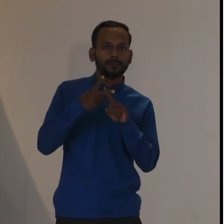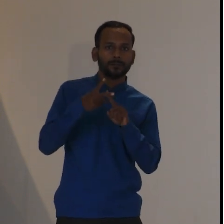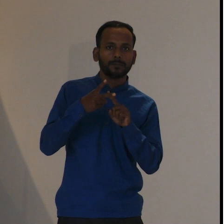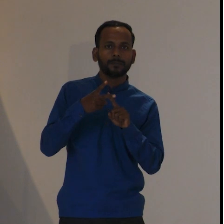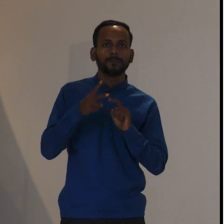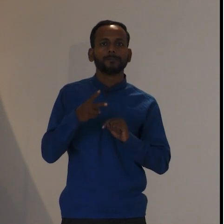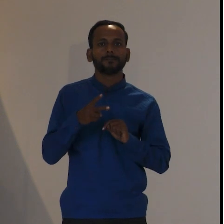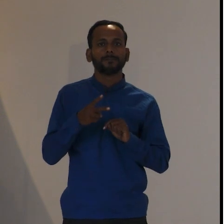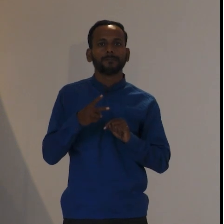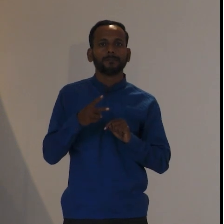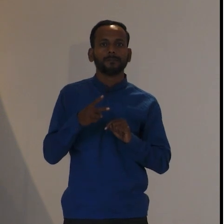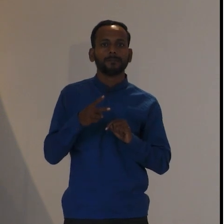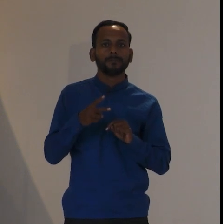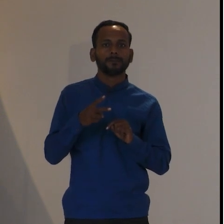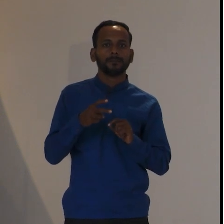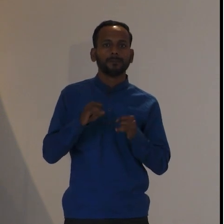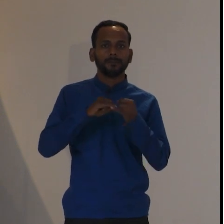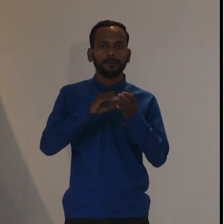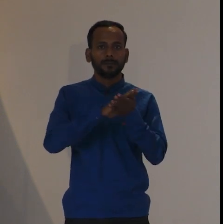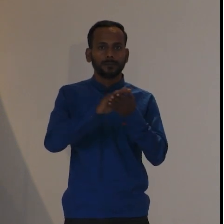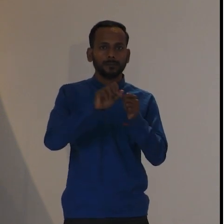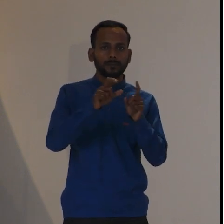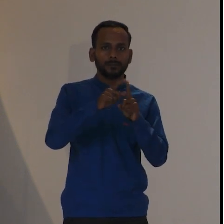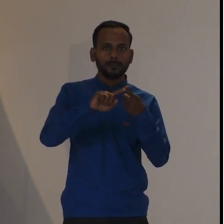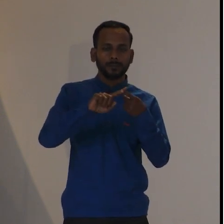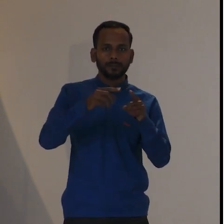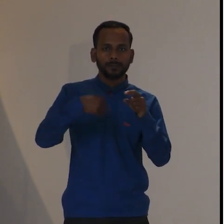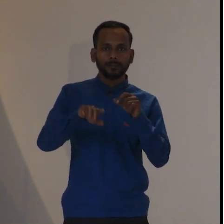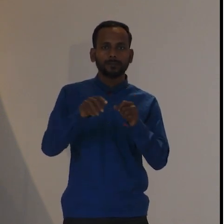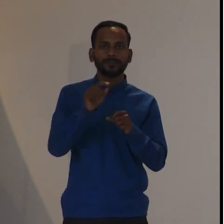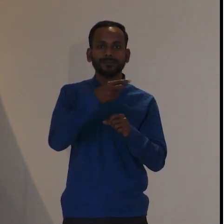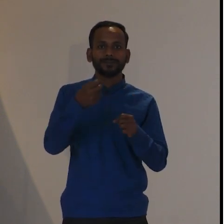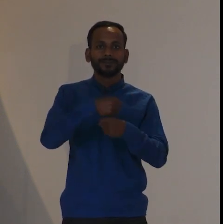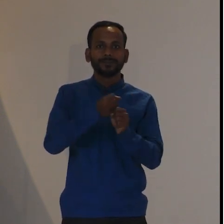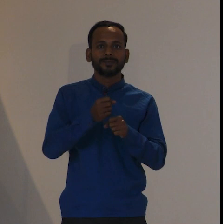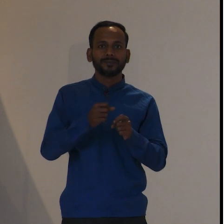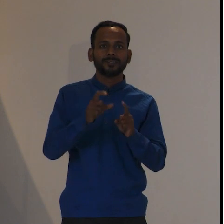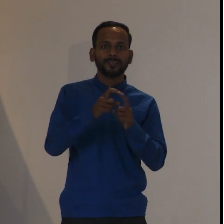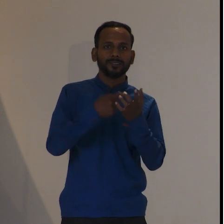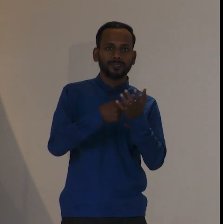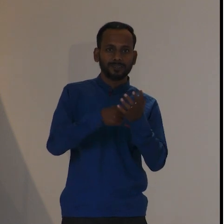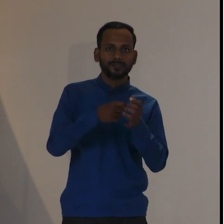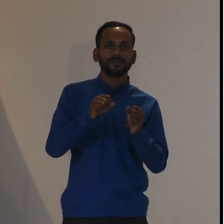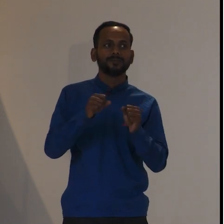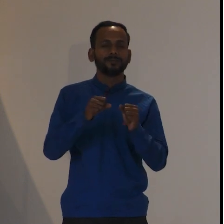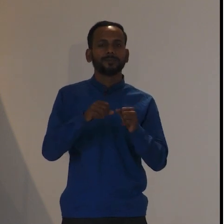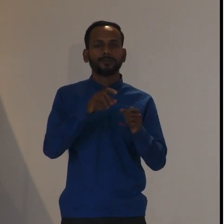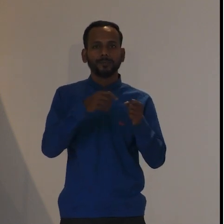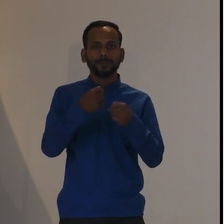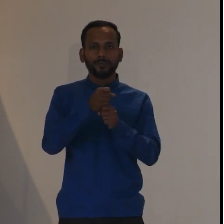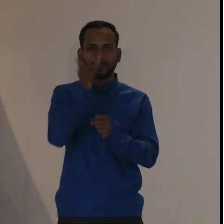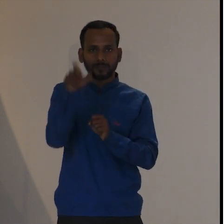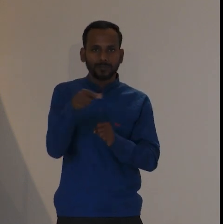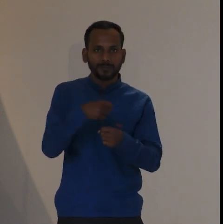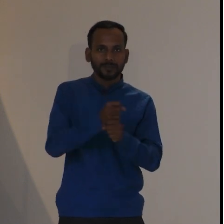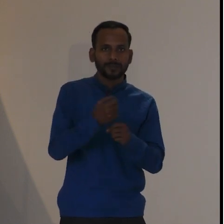that I analyzed is Shadow Stories by Dr. Samantha Moore, which animated 18 objects from the Shrewsbury